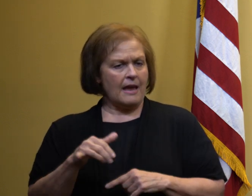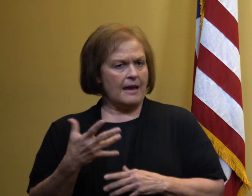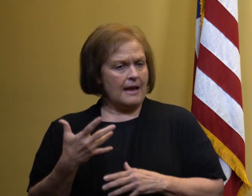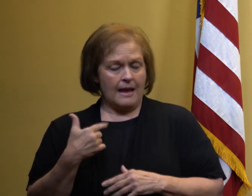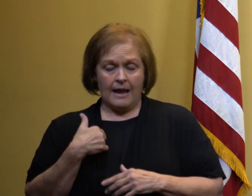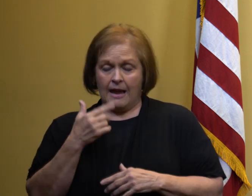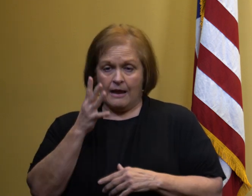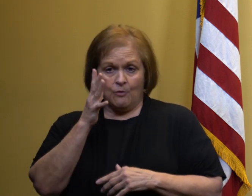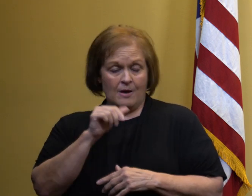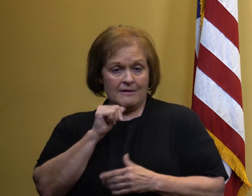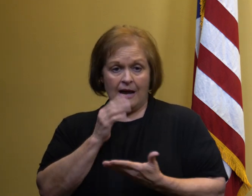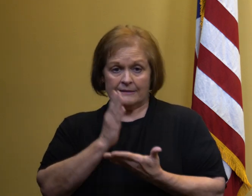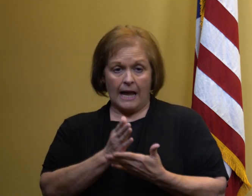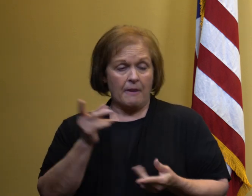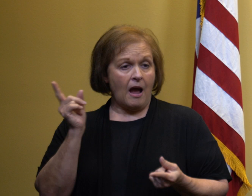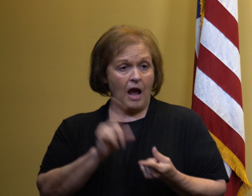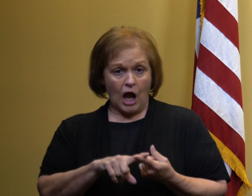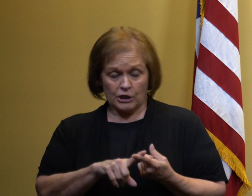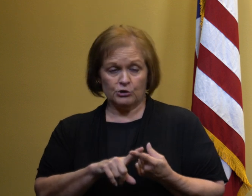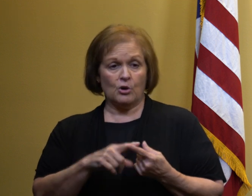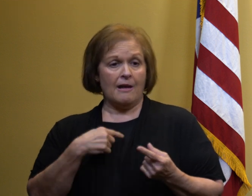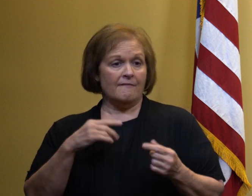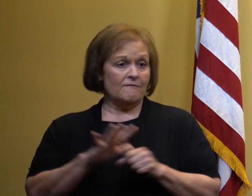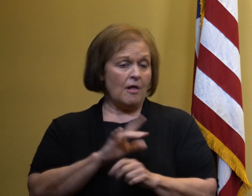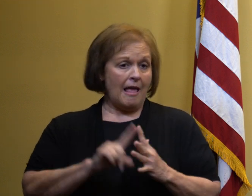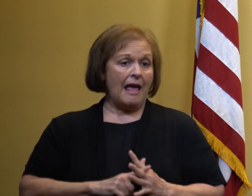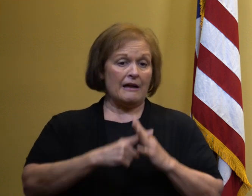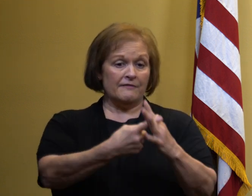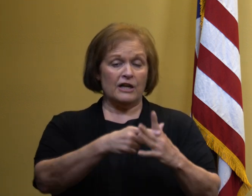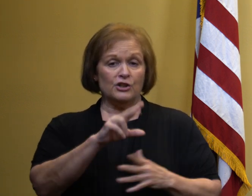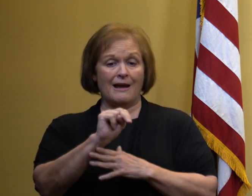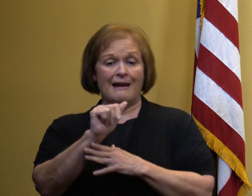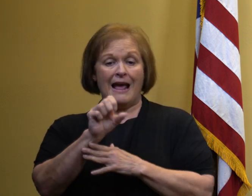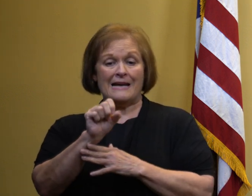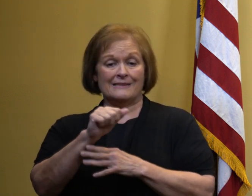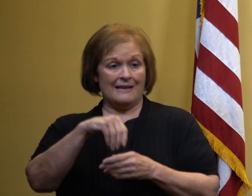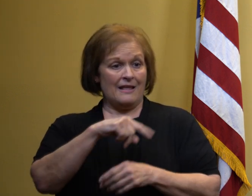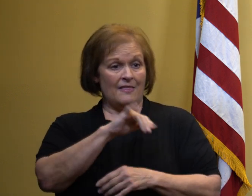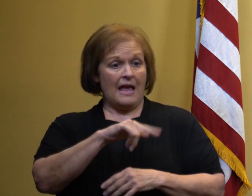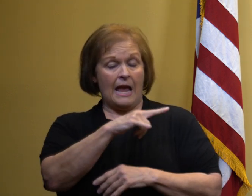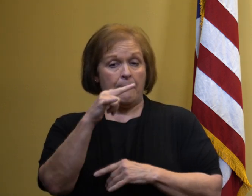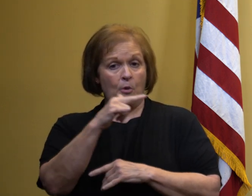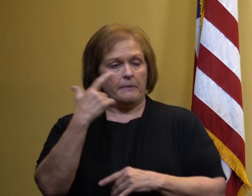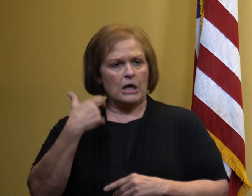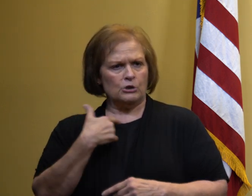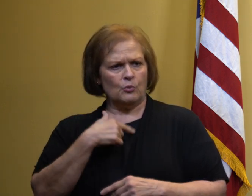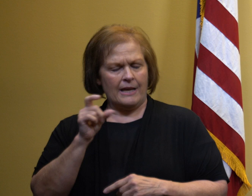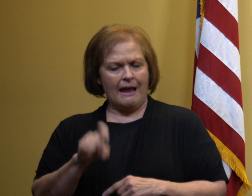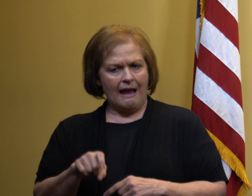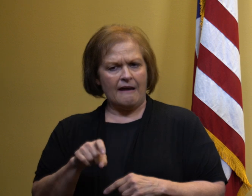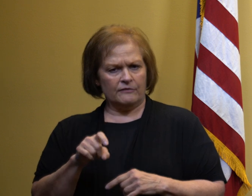not rest until I get a full activation of NASA in that airport, because I believe we have to tout